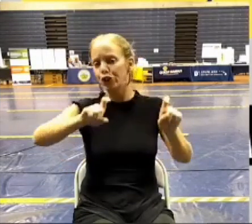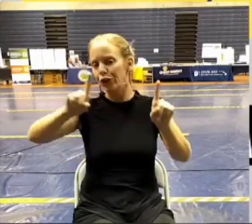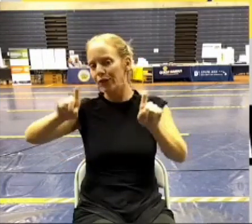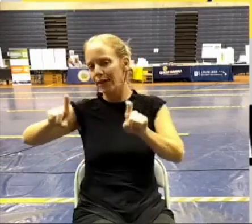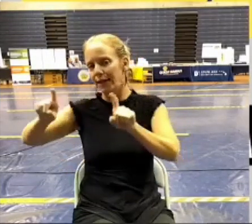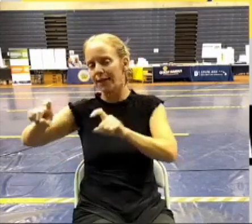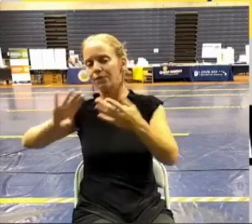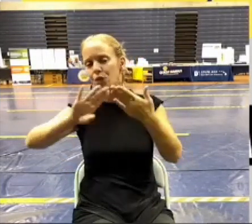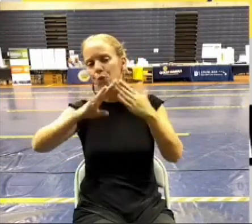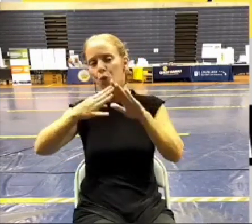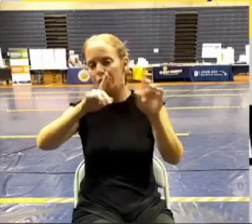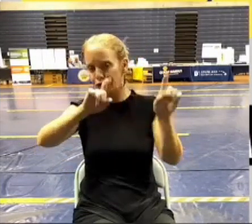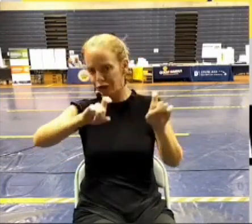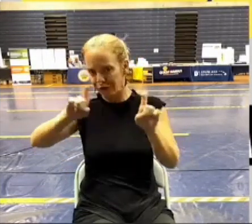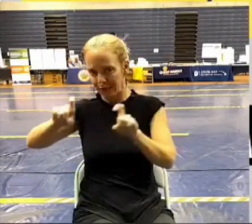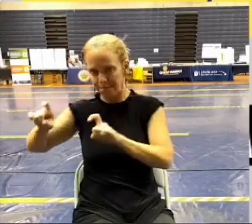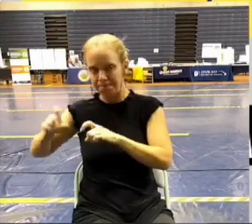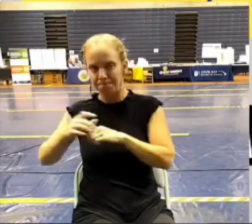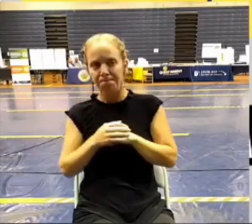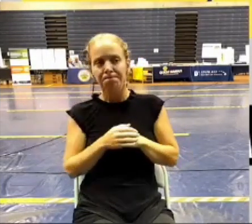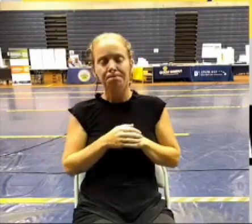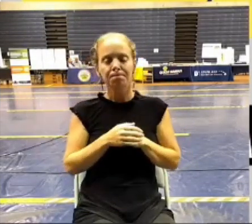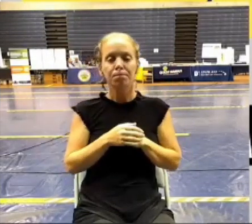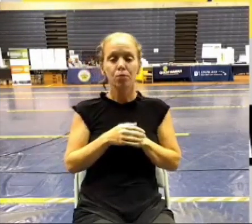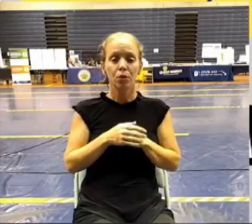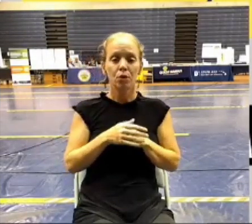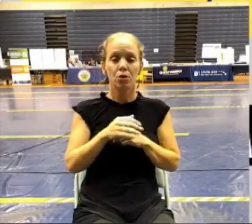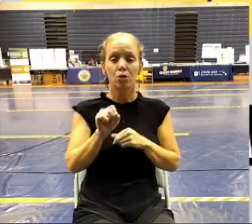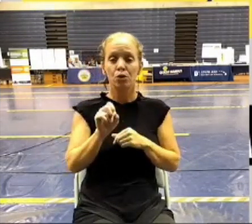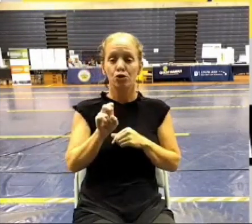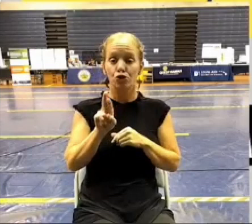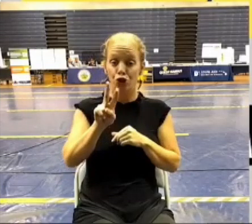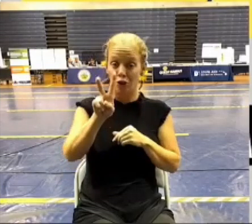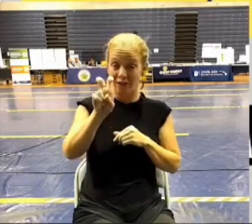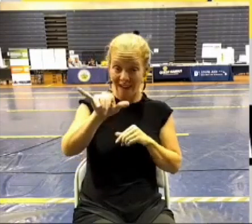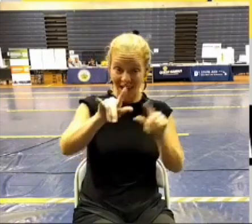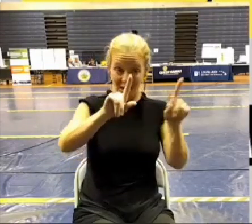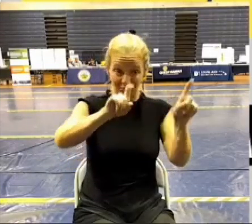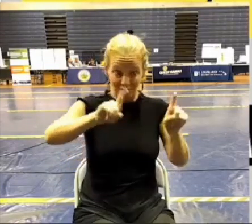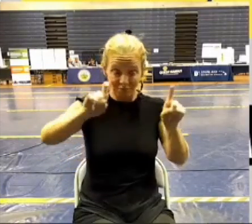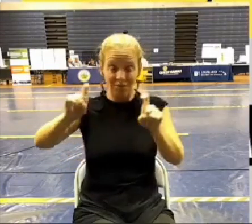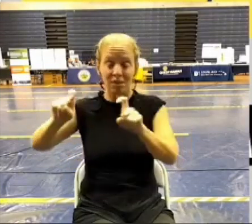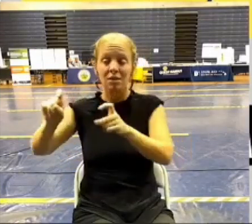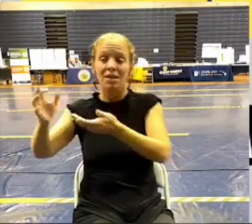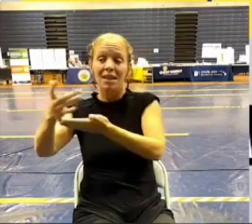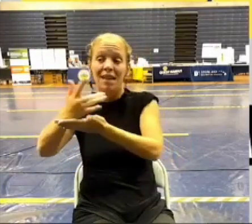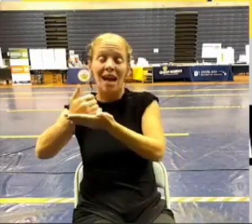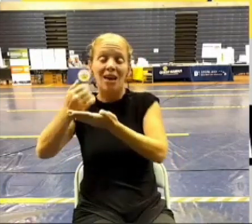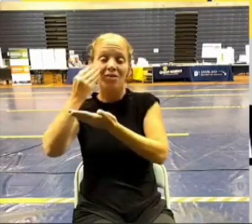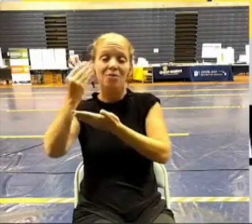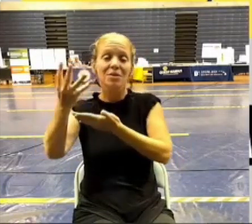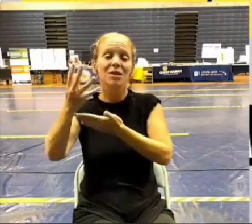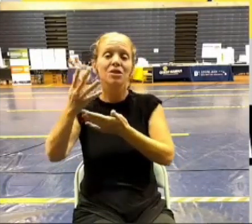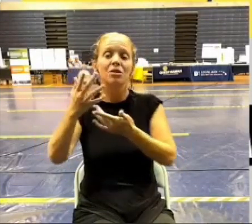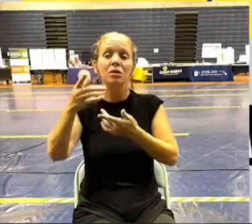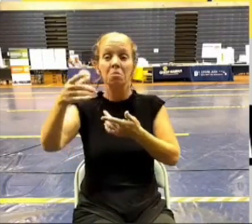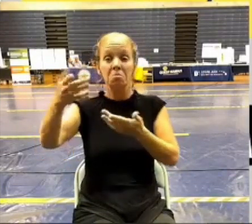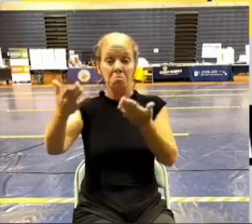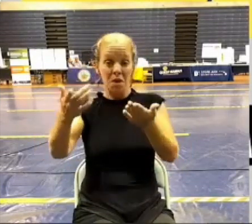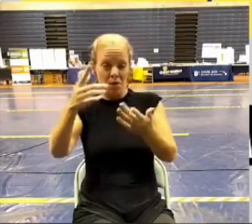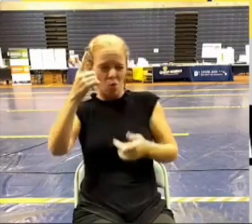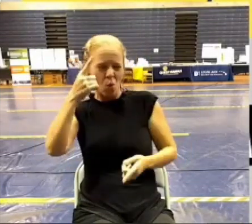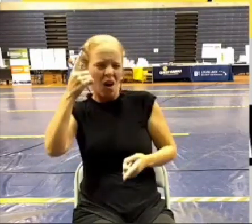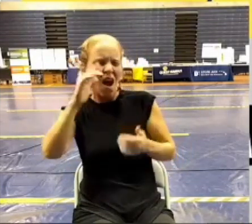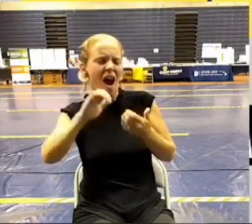community survey. This survey will take your input, and you may ask, how does this survey going to make